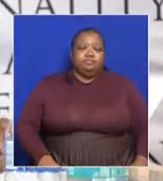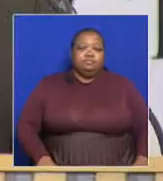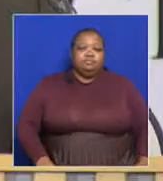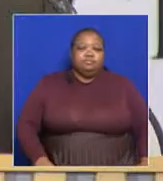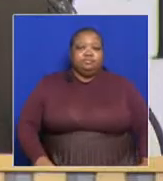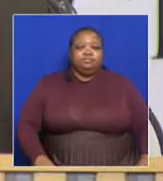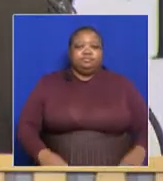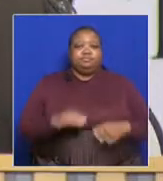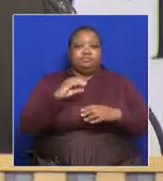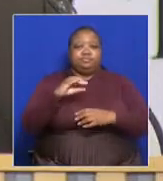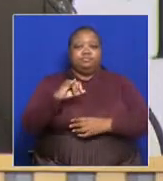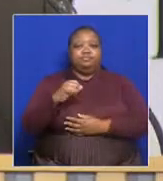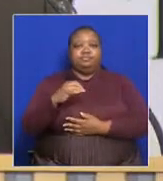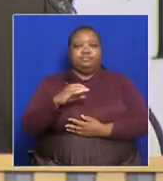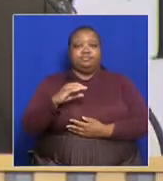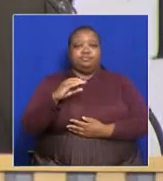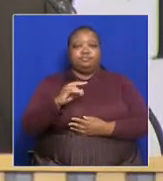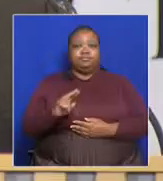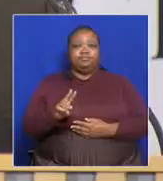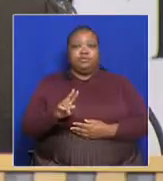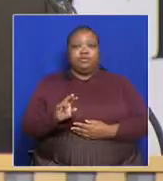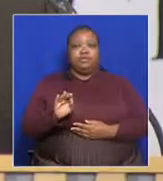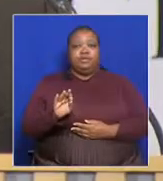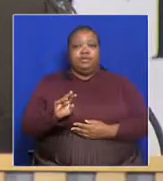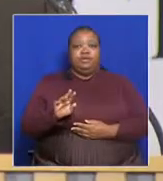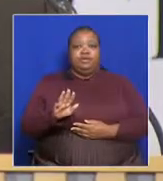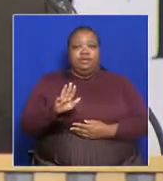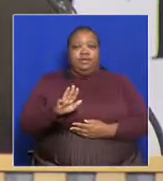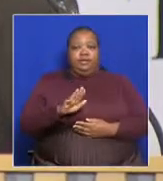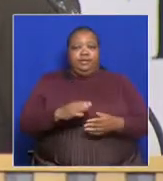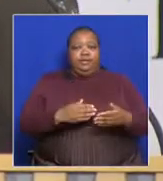CJC 239.